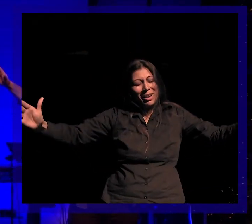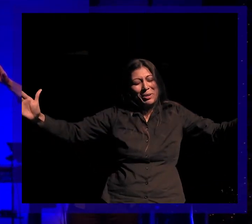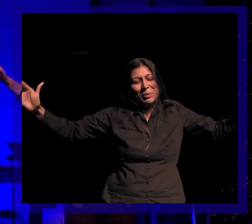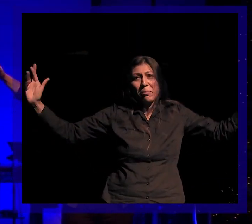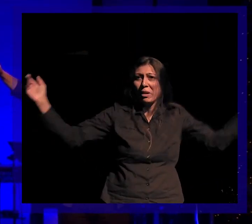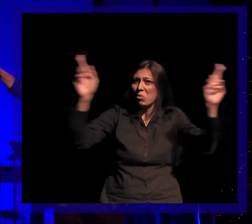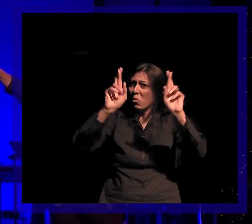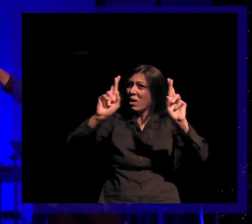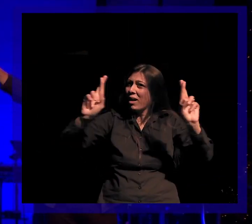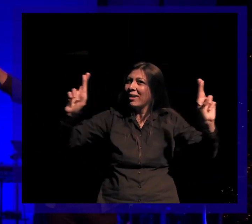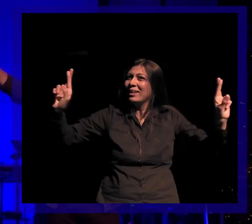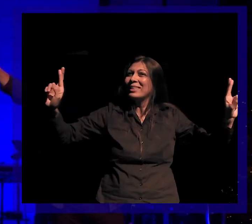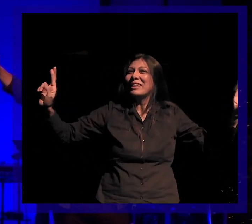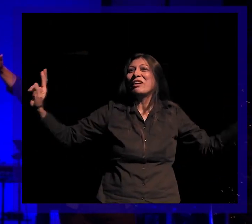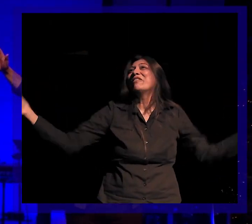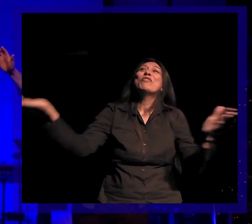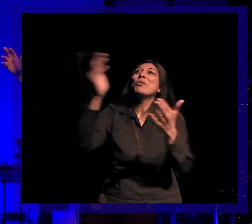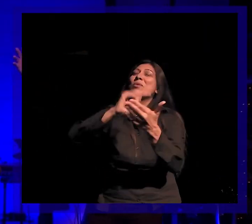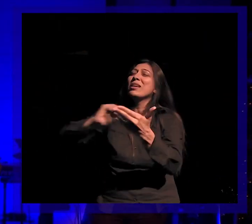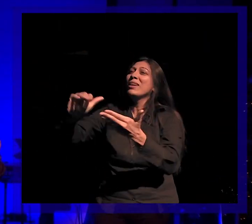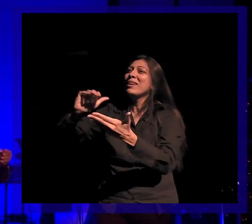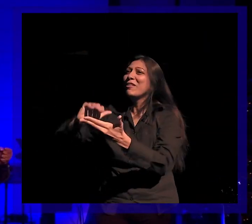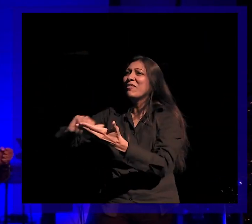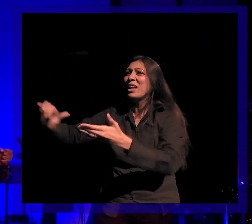arms are open wide.